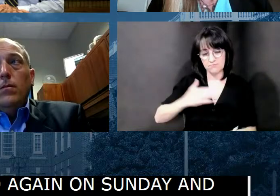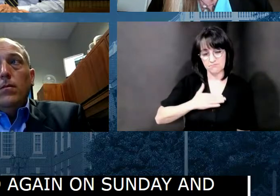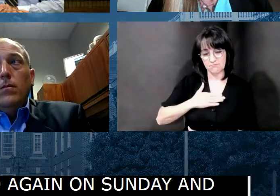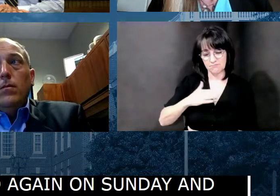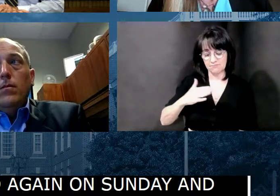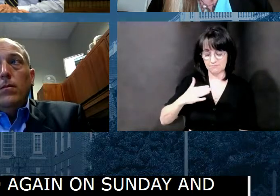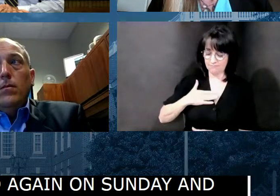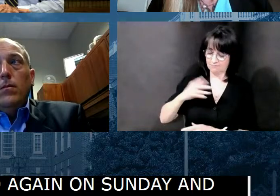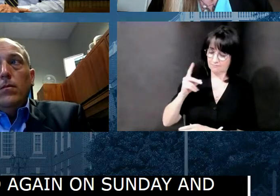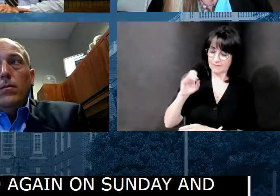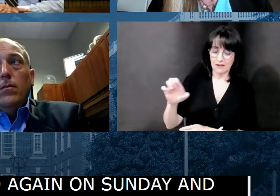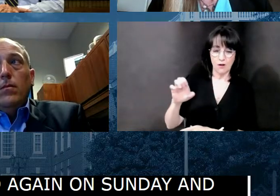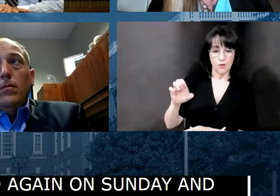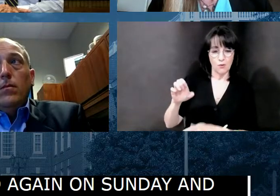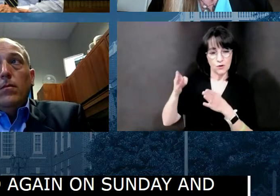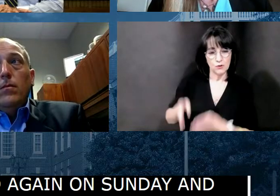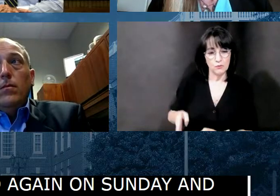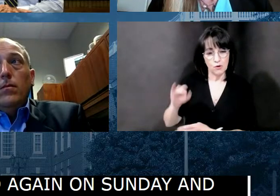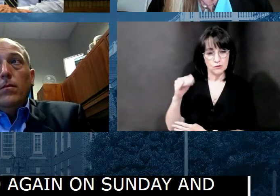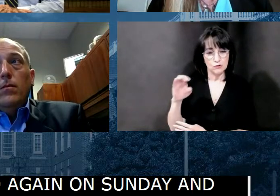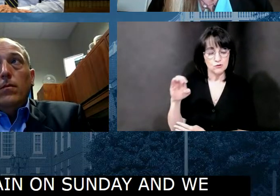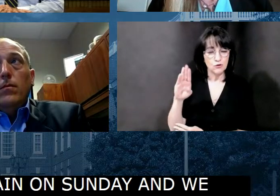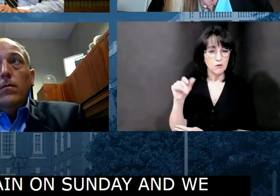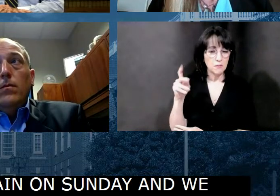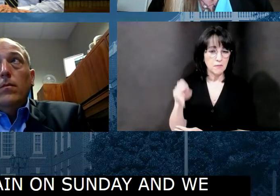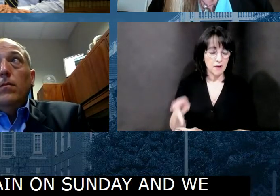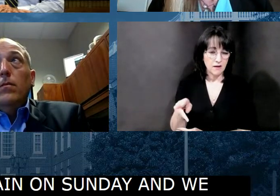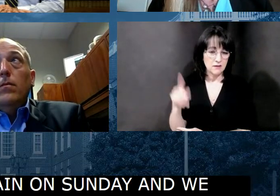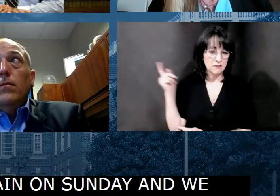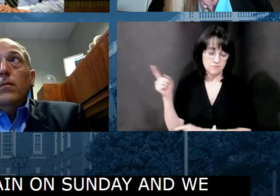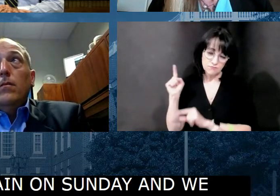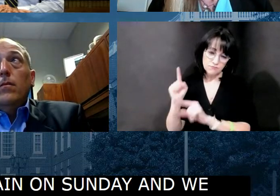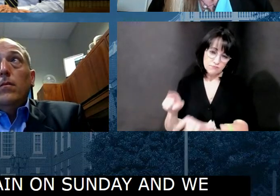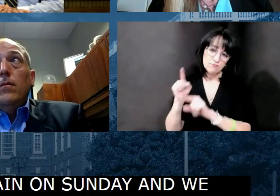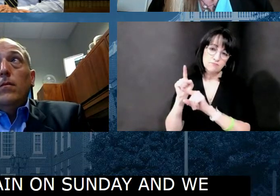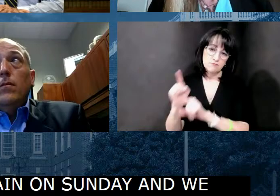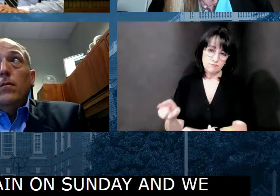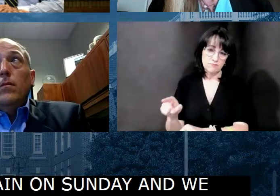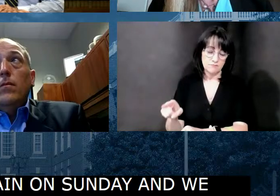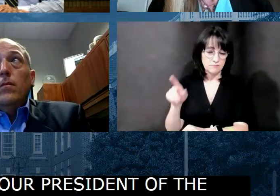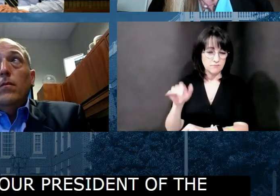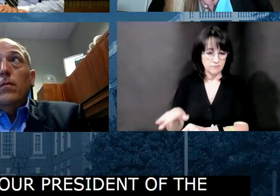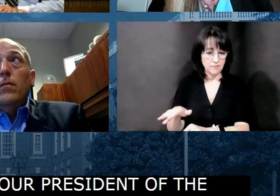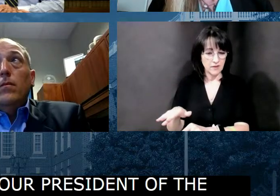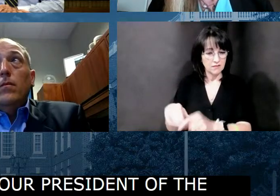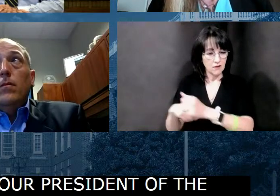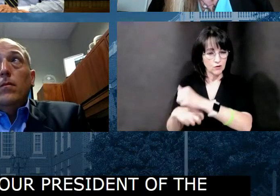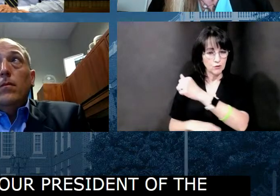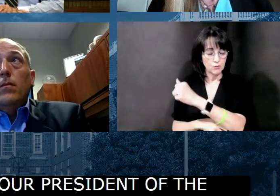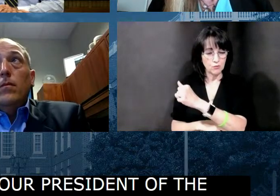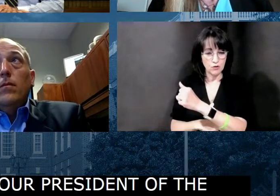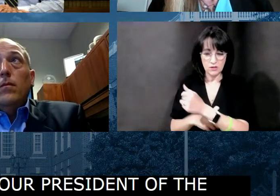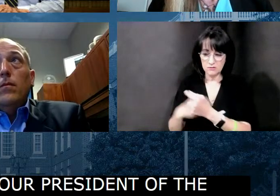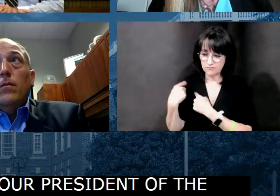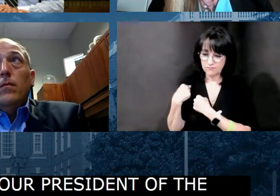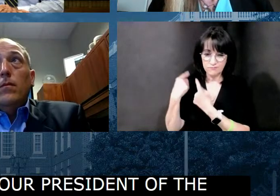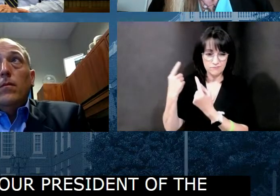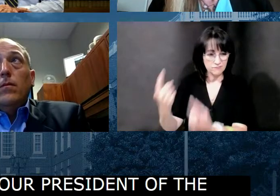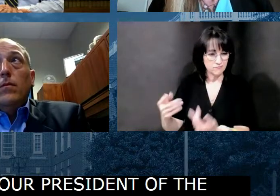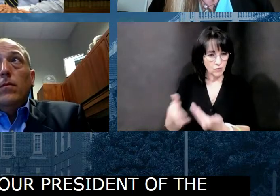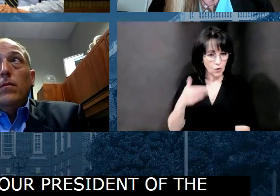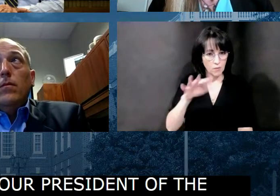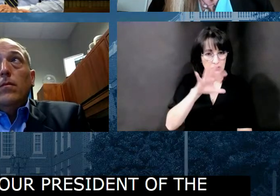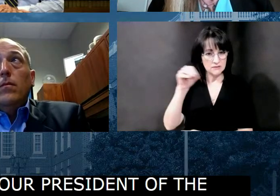Biden, someone who's been at the ceremony at the Memorial Bridge for probably closing in on 50